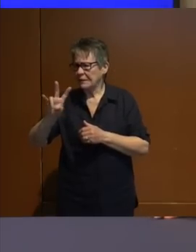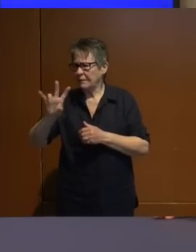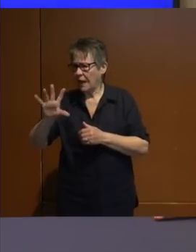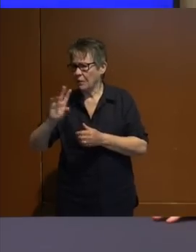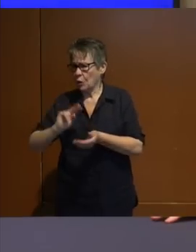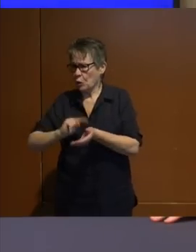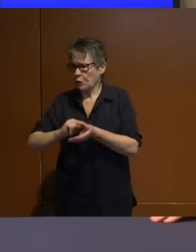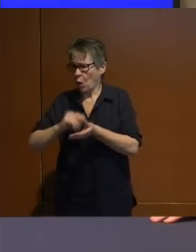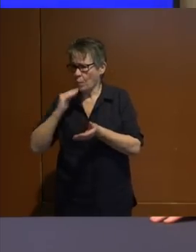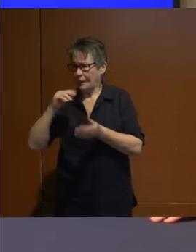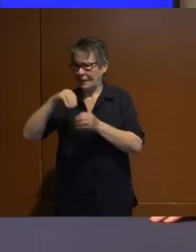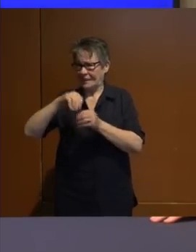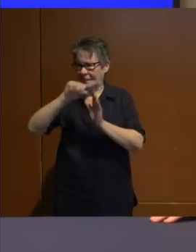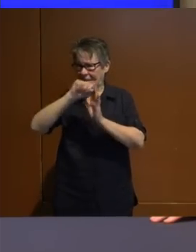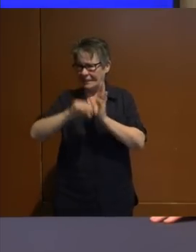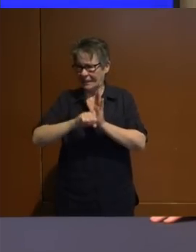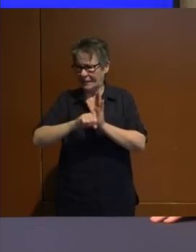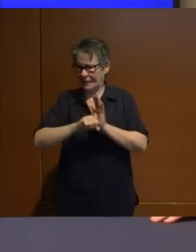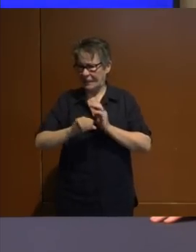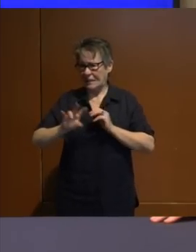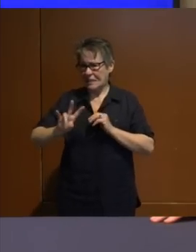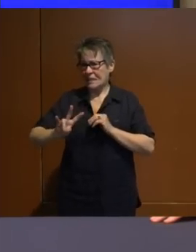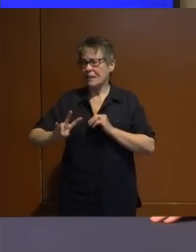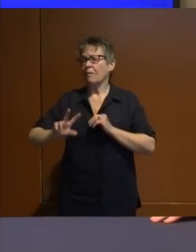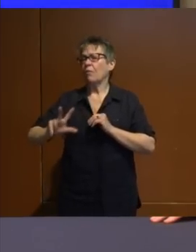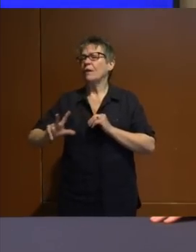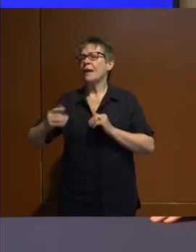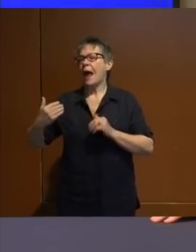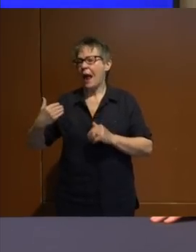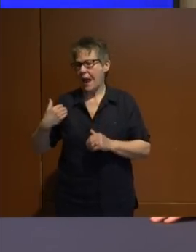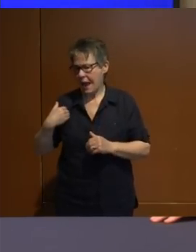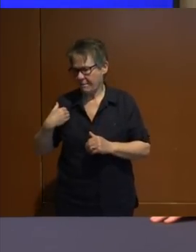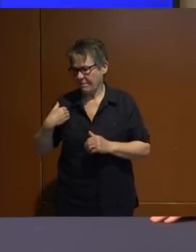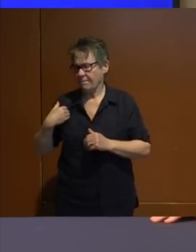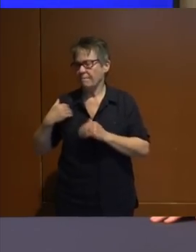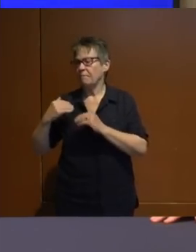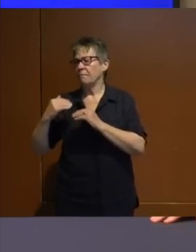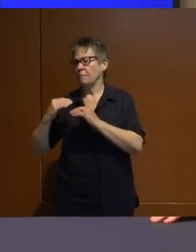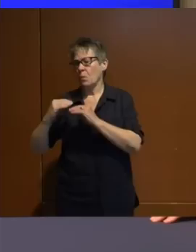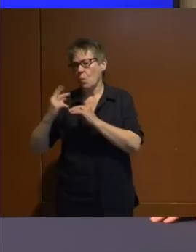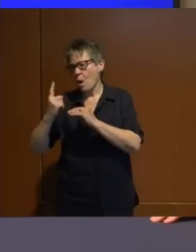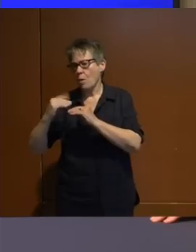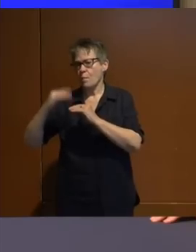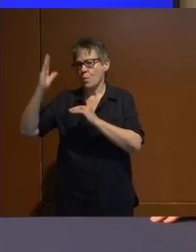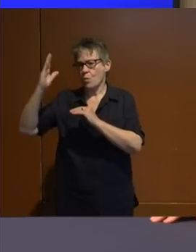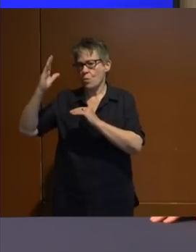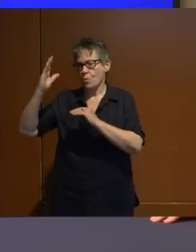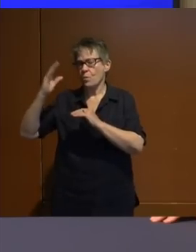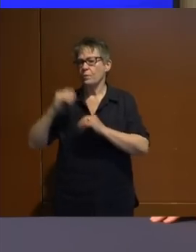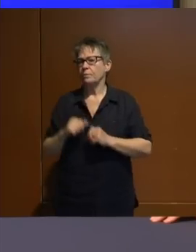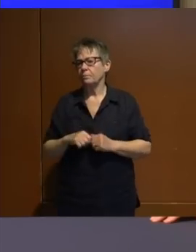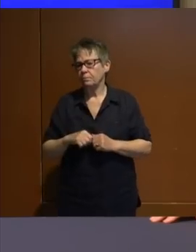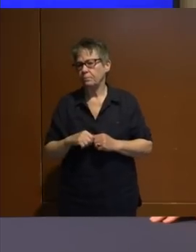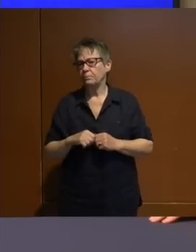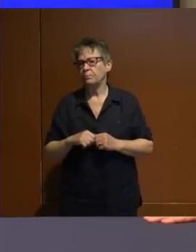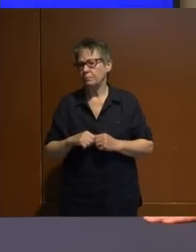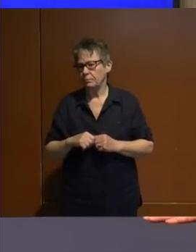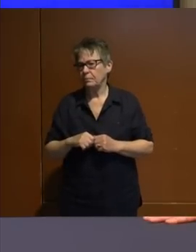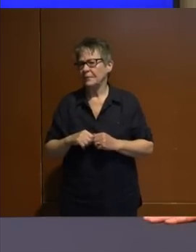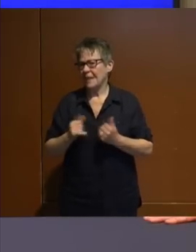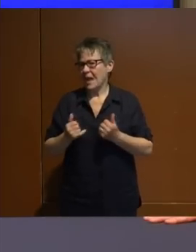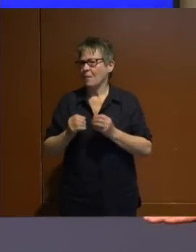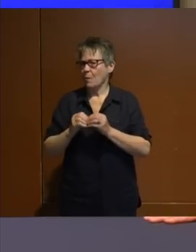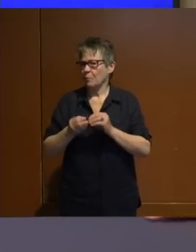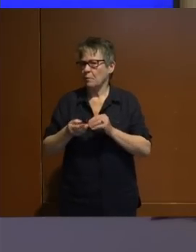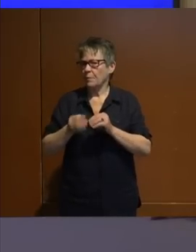been listening to us, end of last week was, I think Thursday was 15. So that number has gone up, and that's not surprising, but